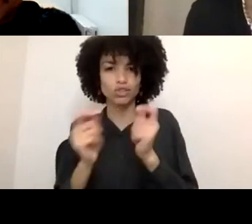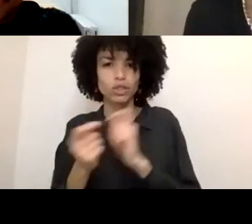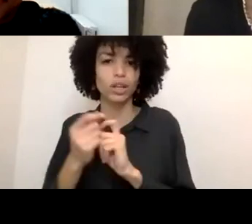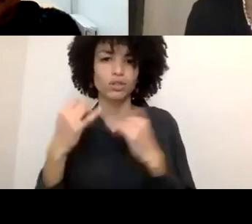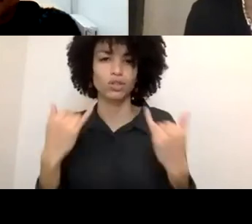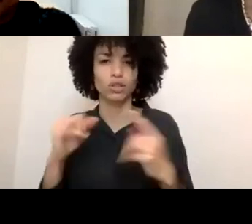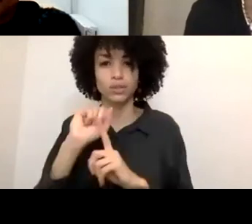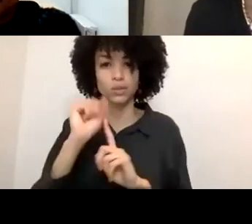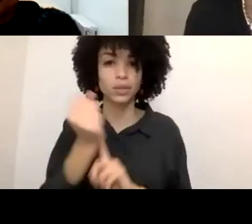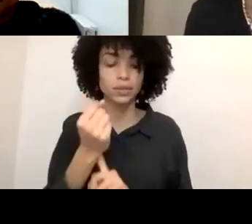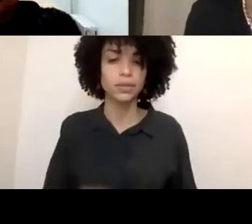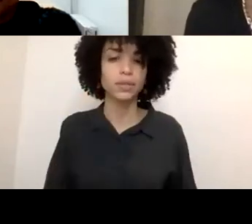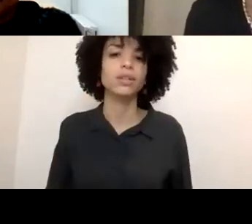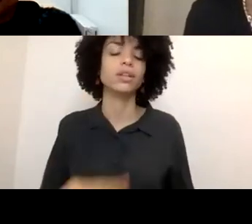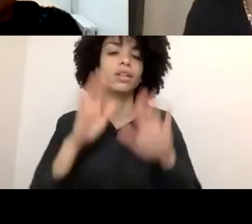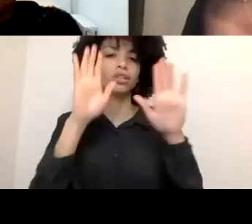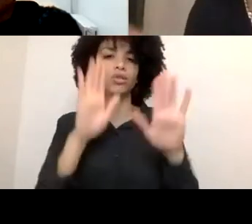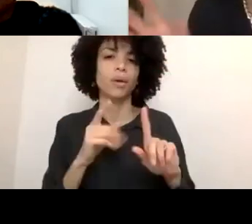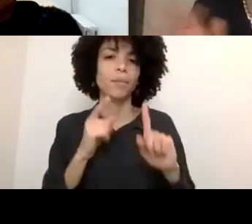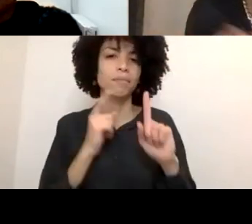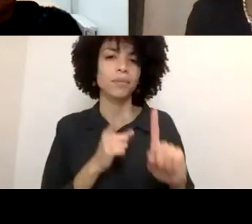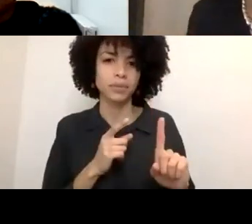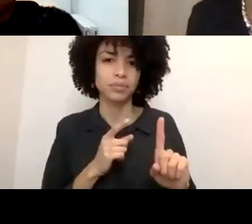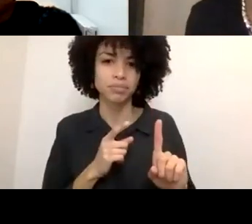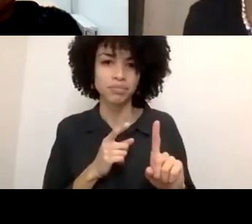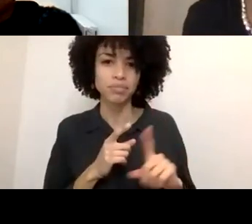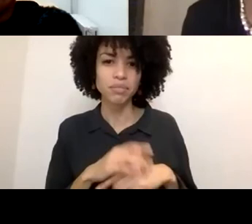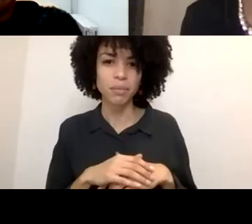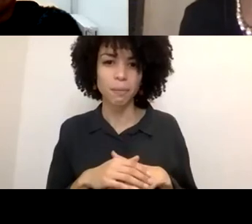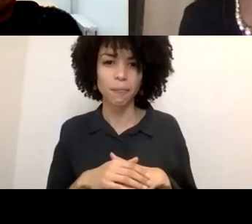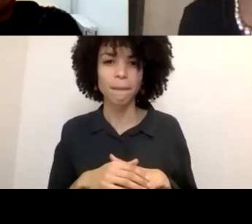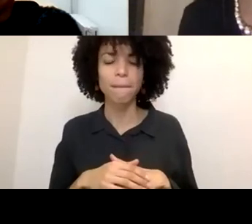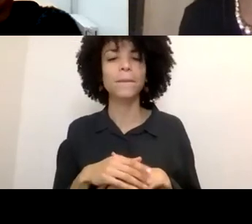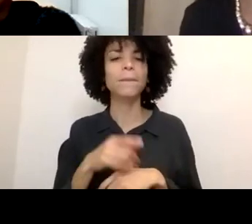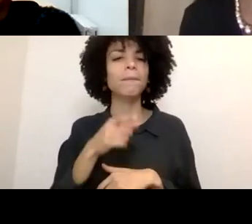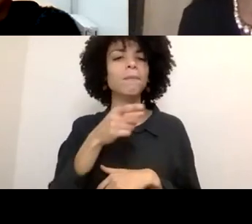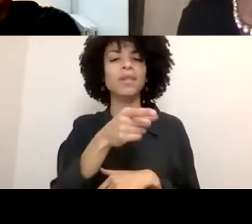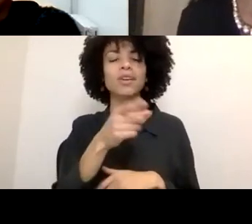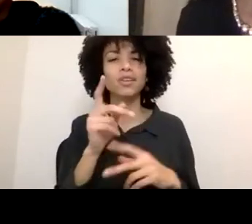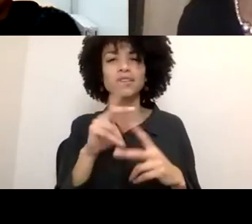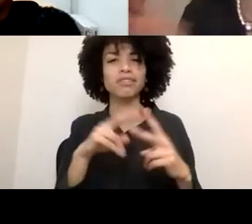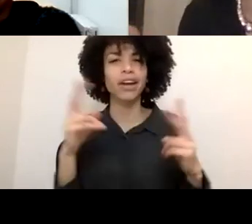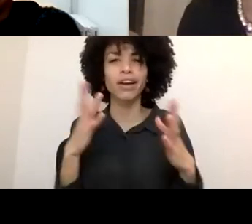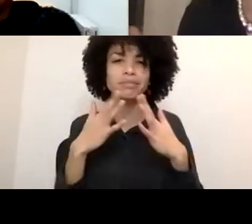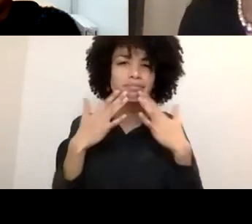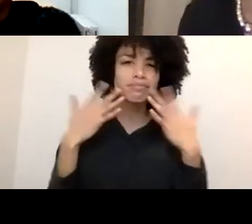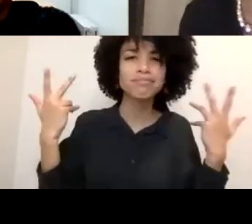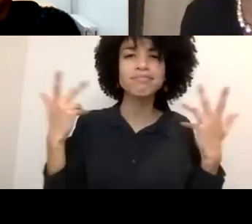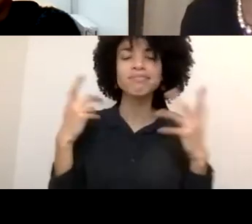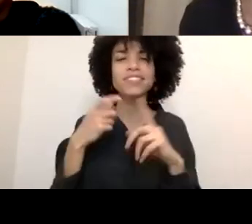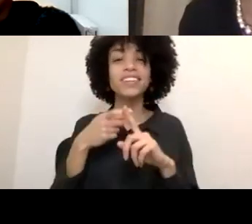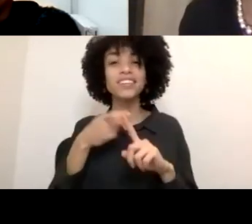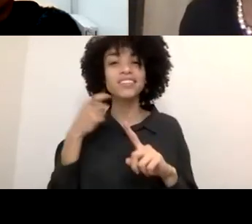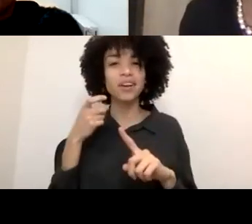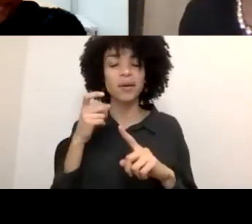That's such a great point, Andy. And I don't think anyone would have found anything lacking in your charisma from the Mosaic Network meetings over the summer. For those who